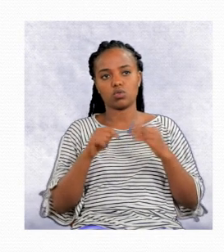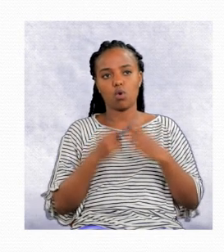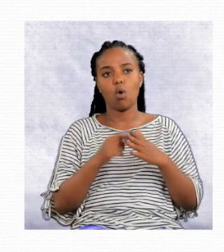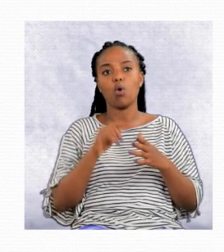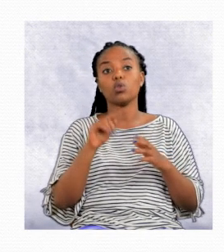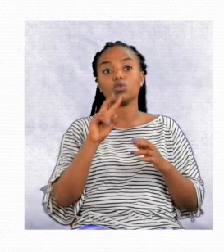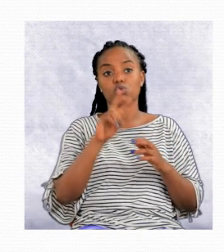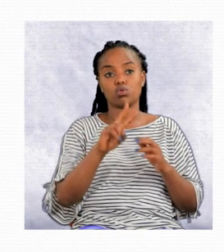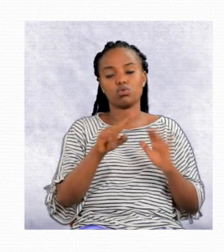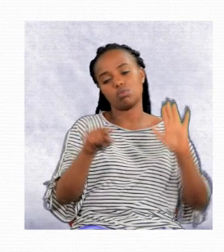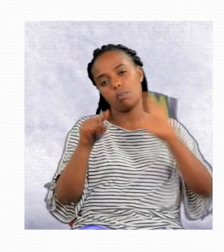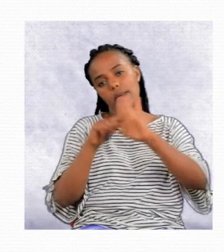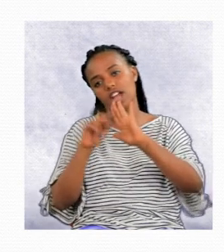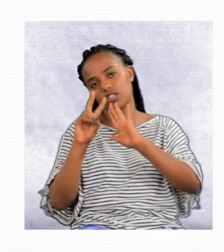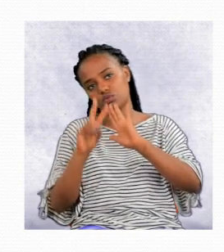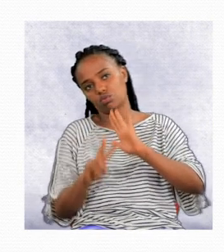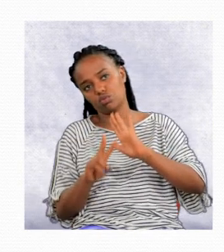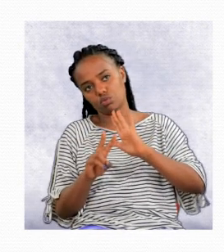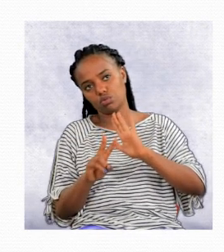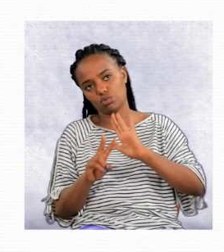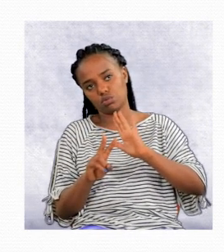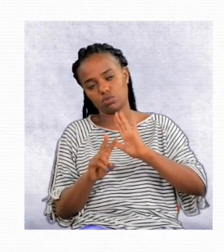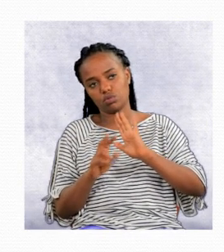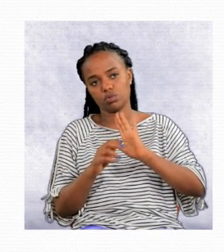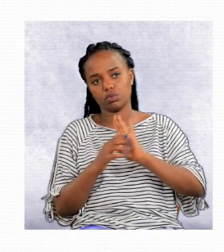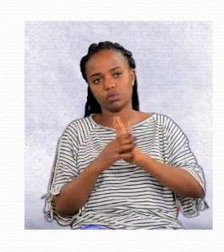2 comma minus 2